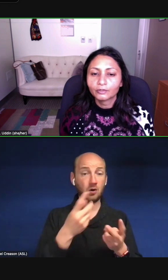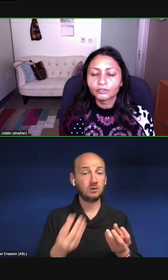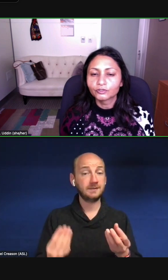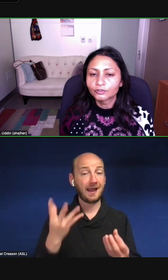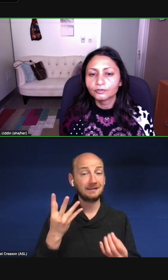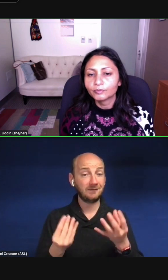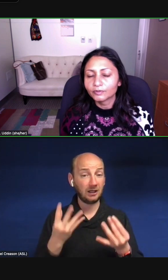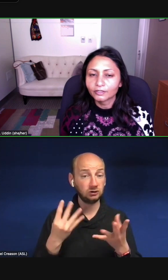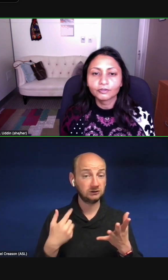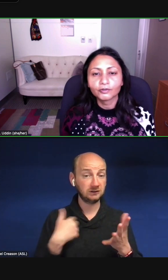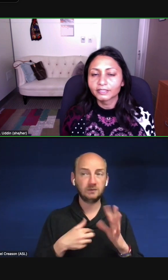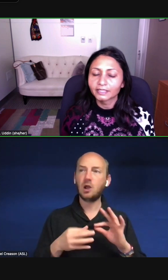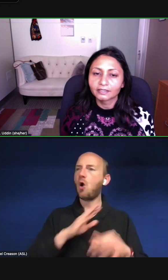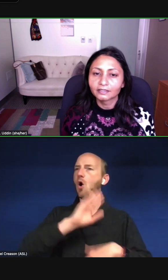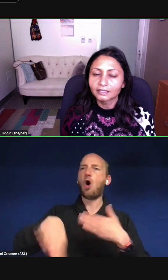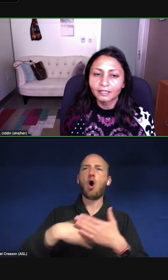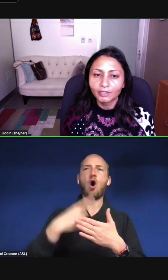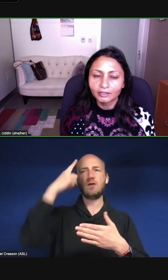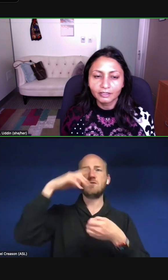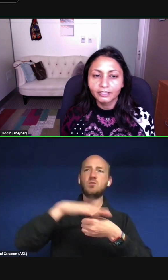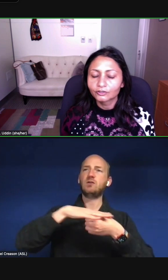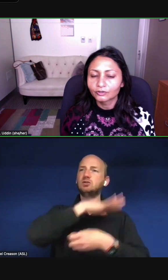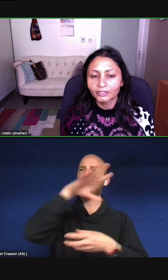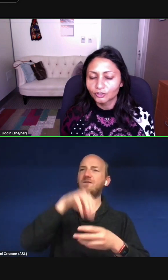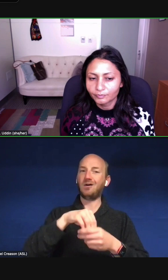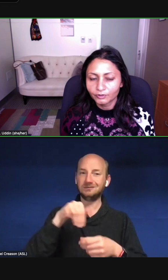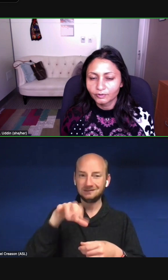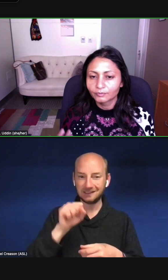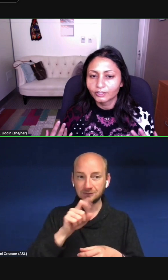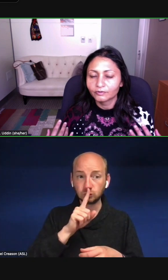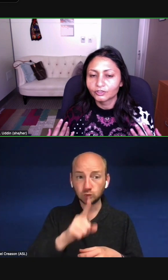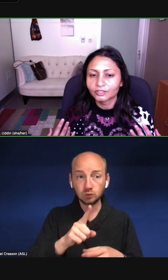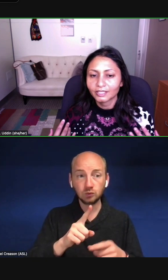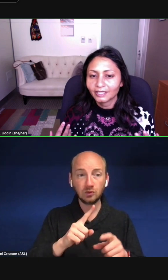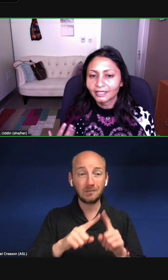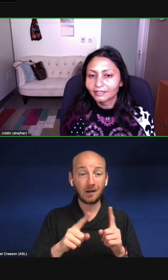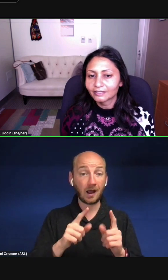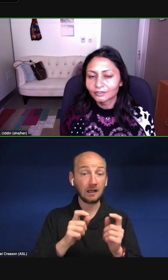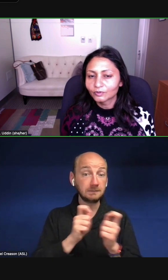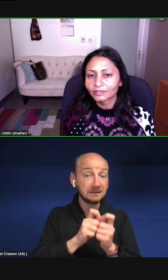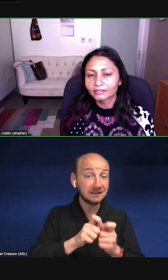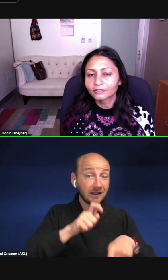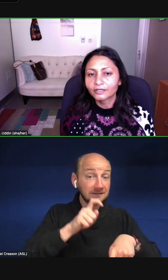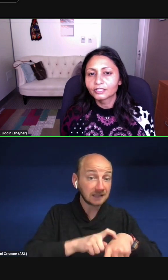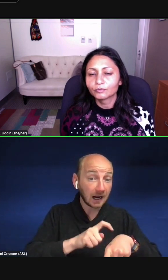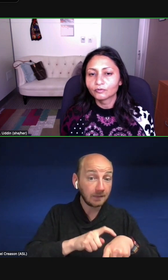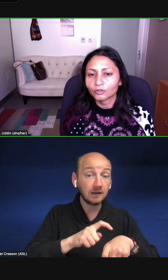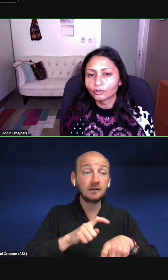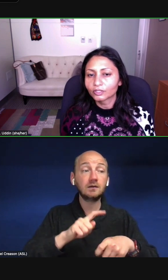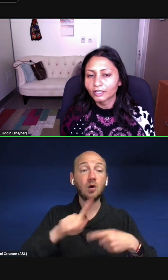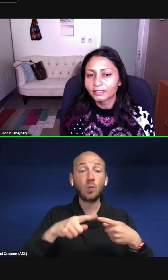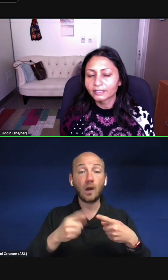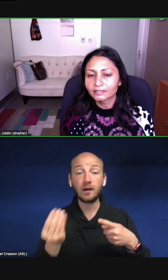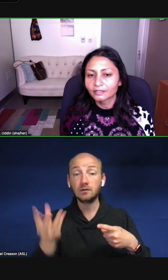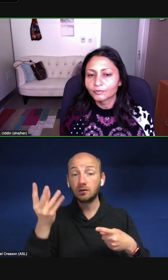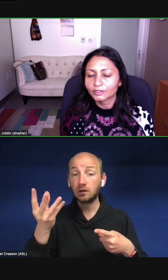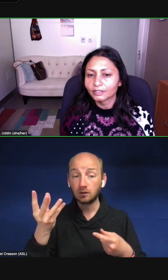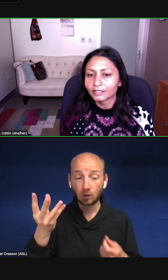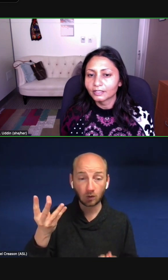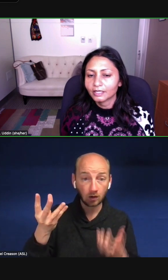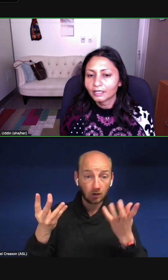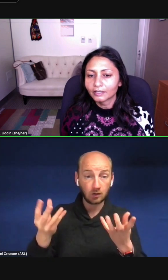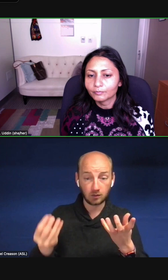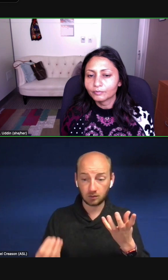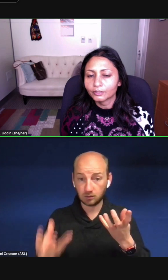are involved, which is true, but we don't know exactly the timing and the interactions between the brain regions. And this is where that concept of neural context comes